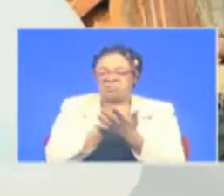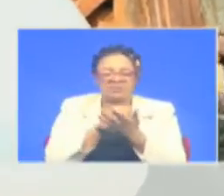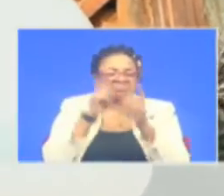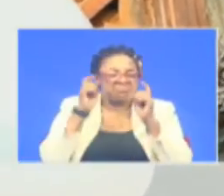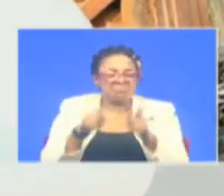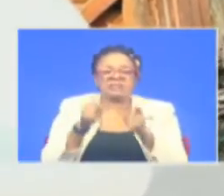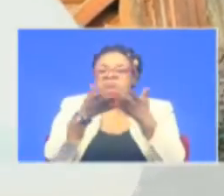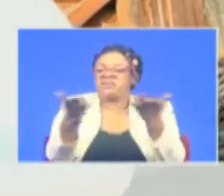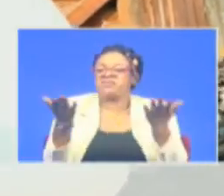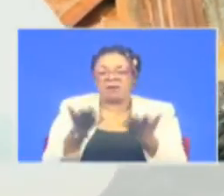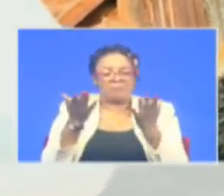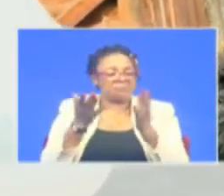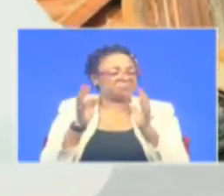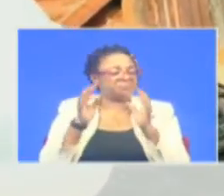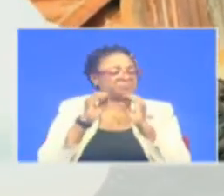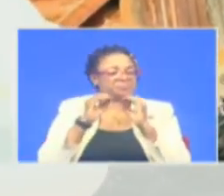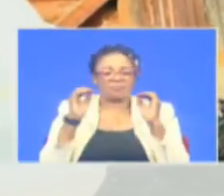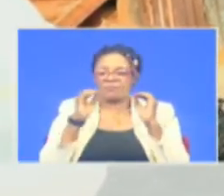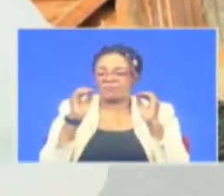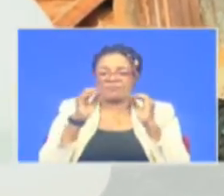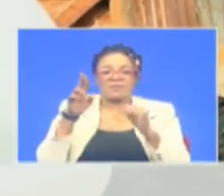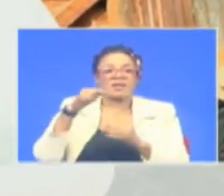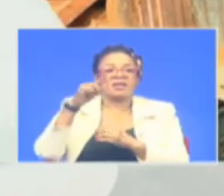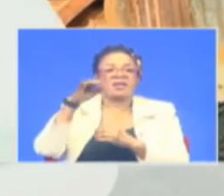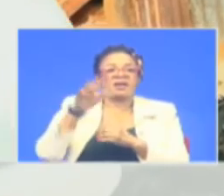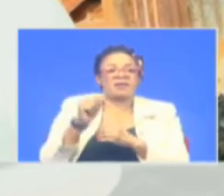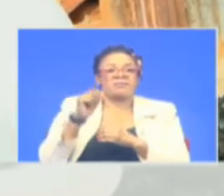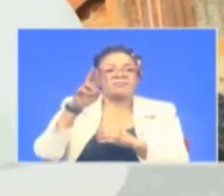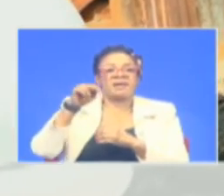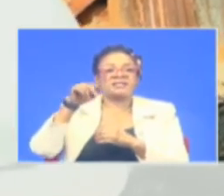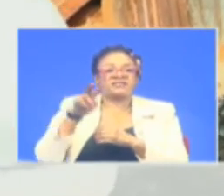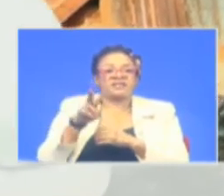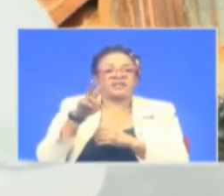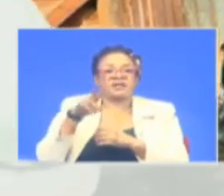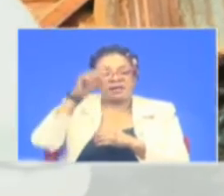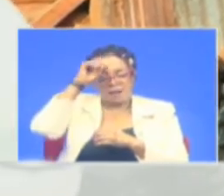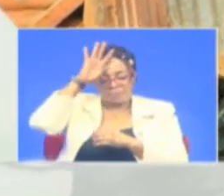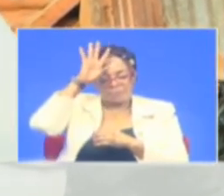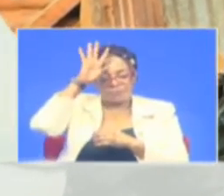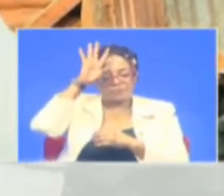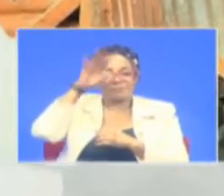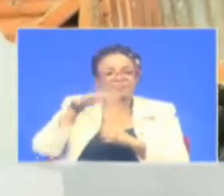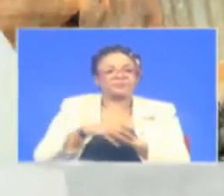in the traditional form. Gina Kerori, NTV, Kiambu.